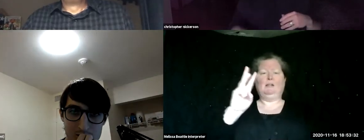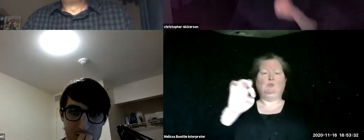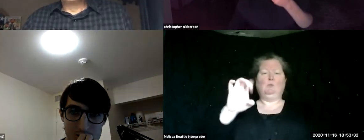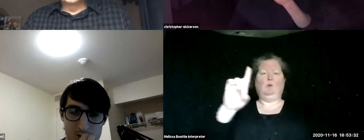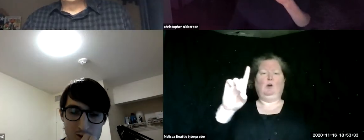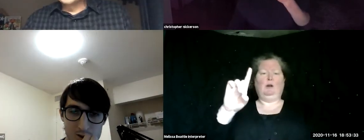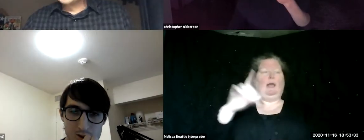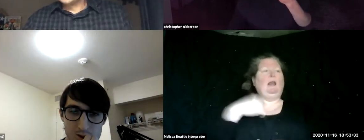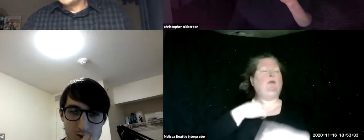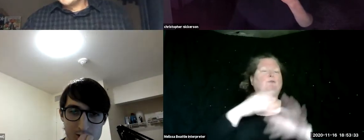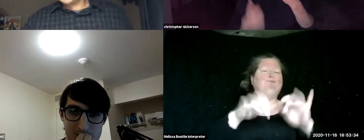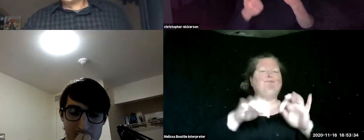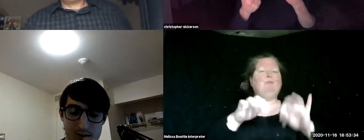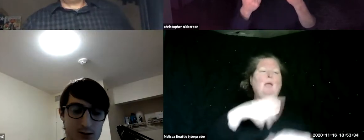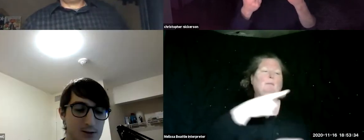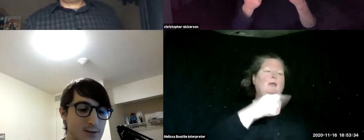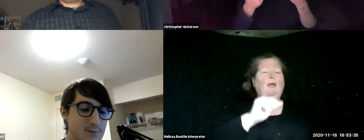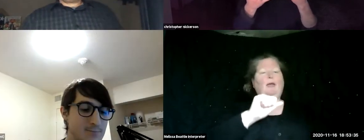counting things out, like